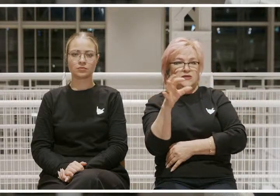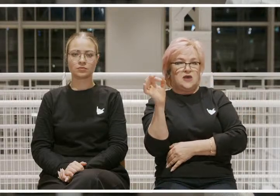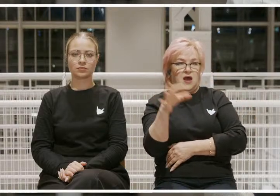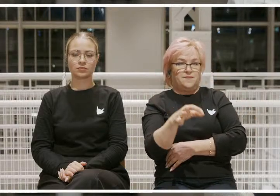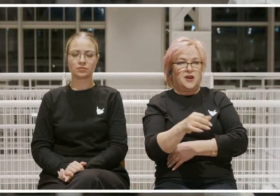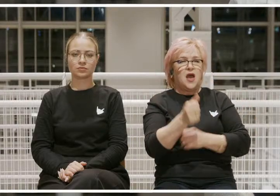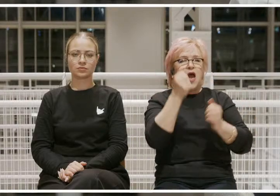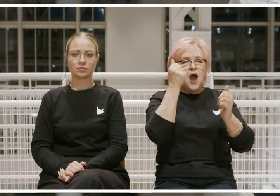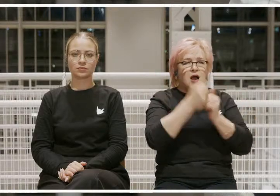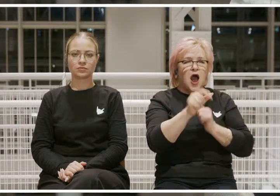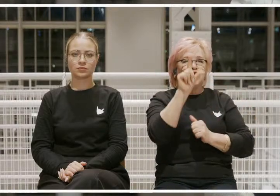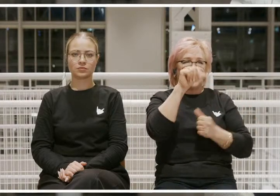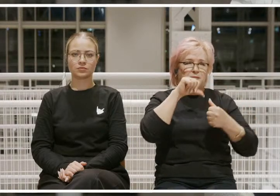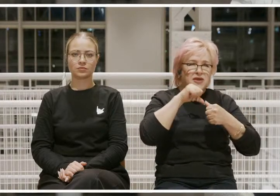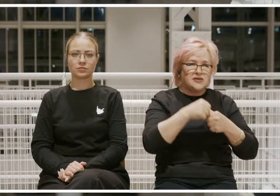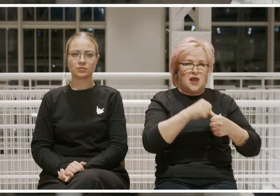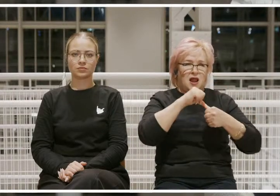22.